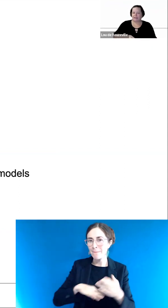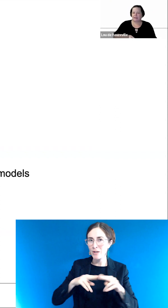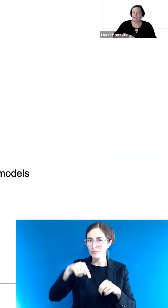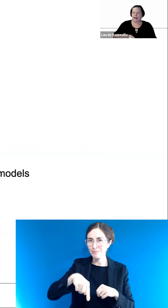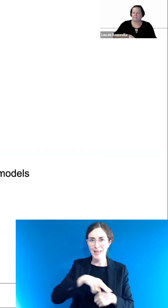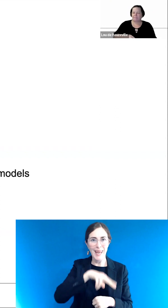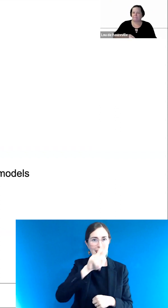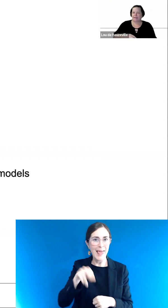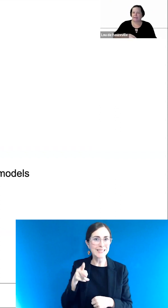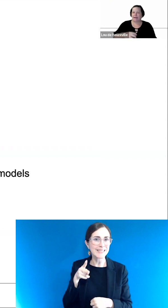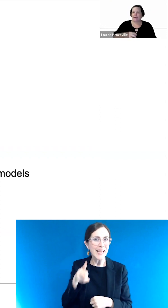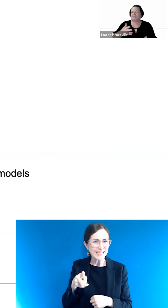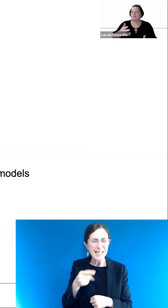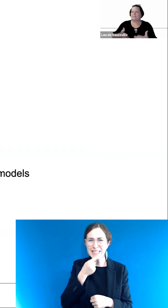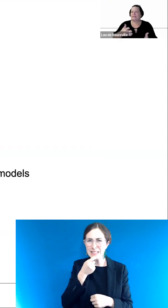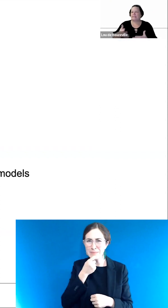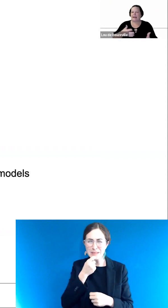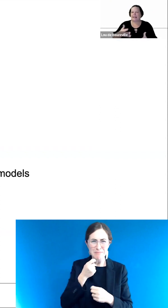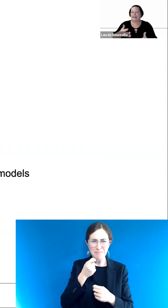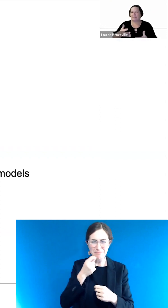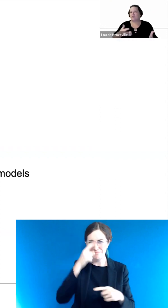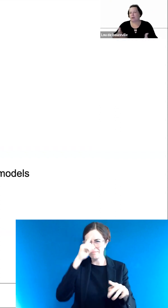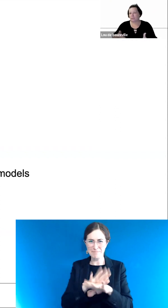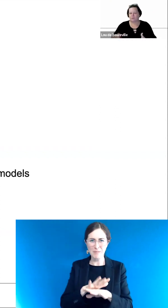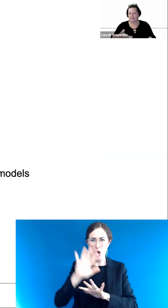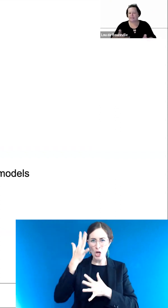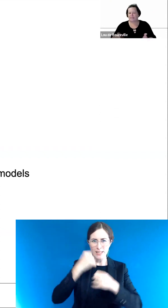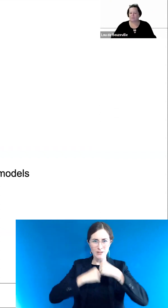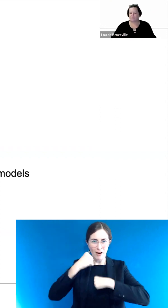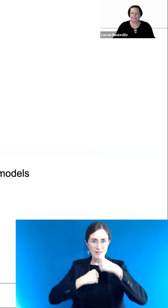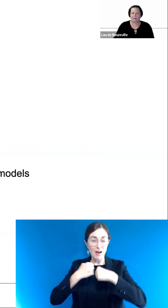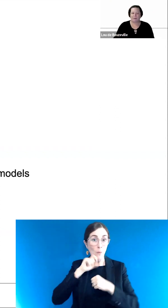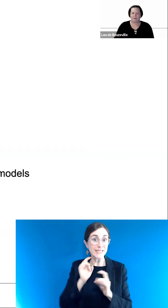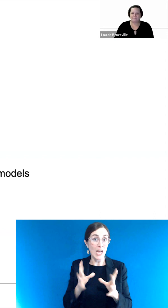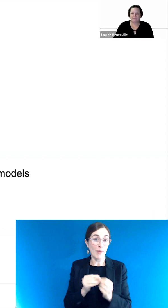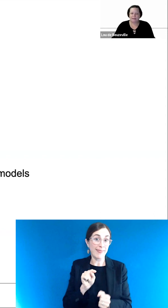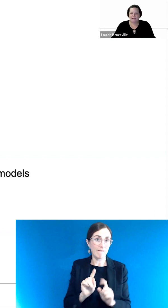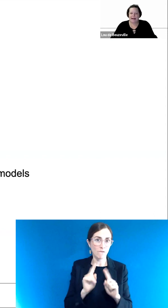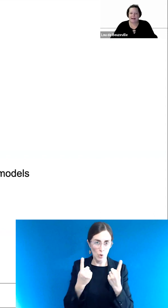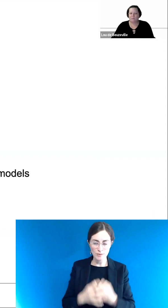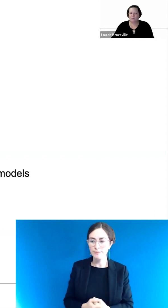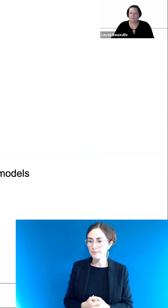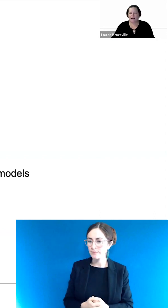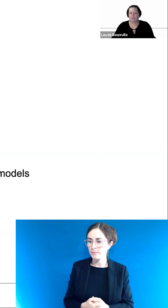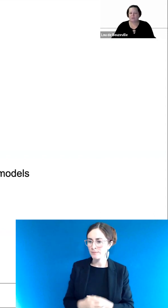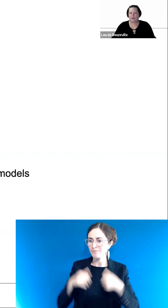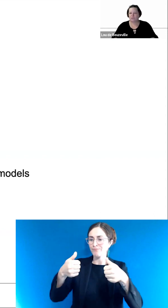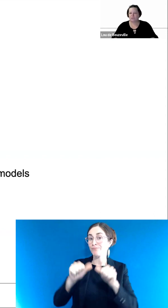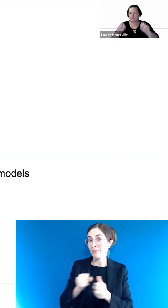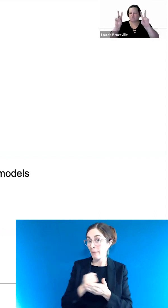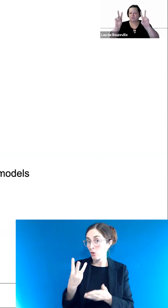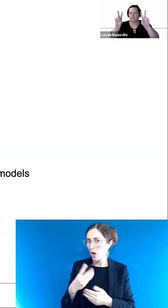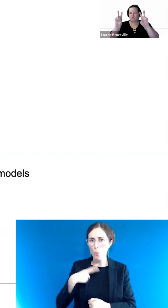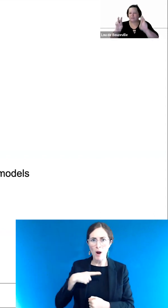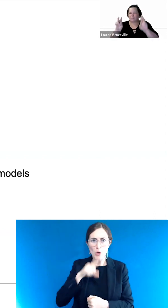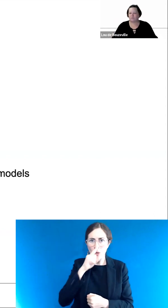Sense. Yeah, there's been some misunderstandings about the structure of Auslan, so I thought I'd start with that and why you can't